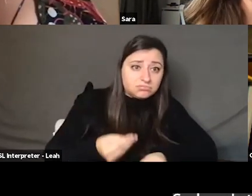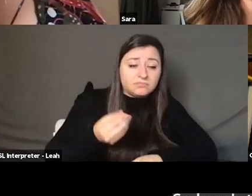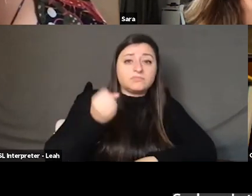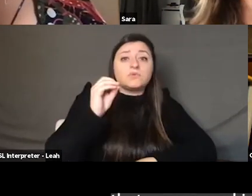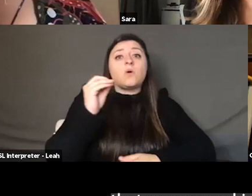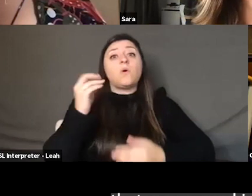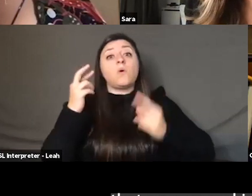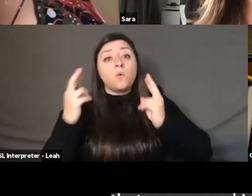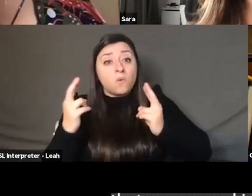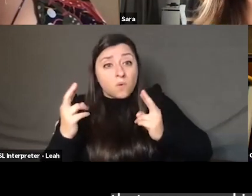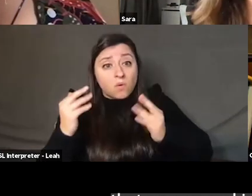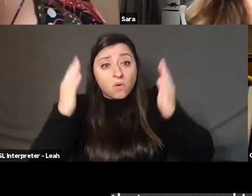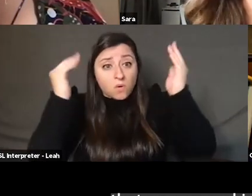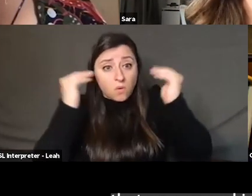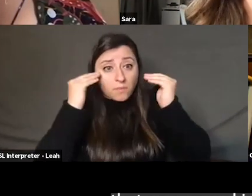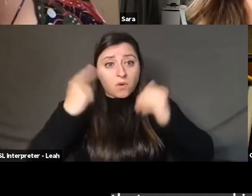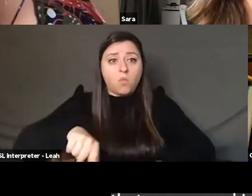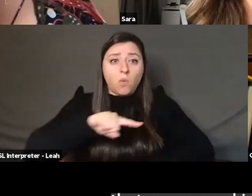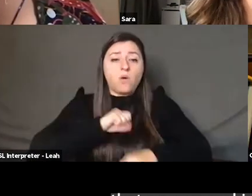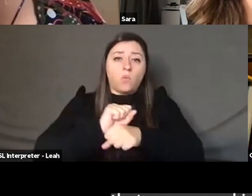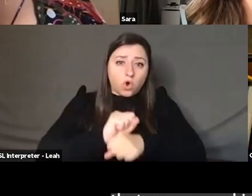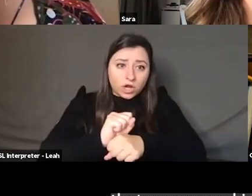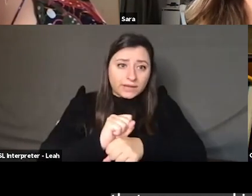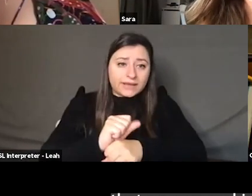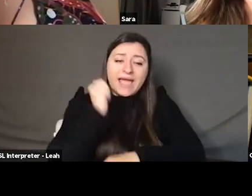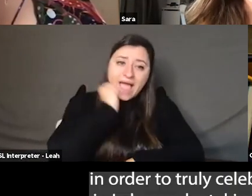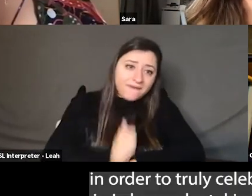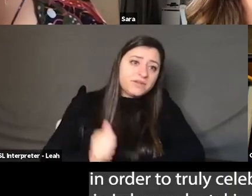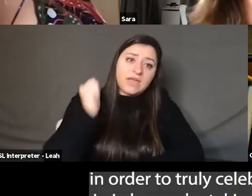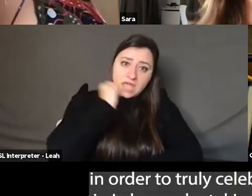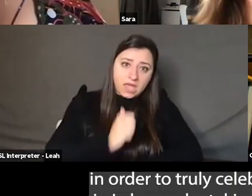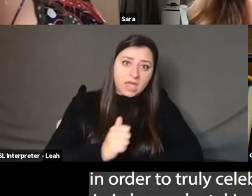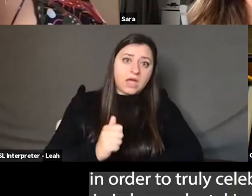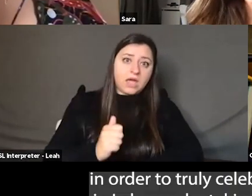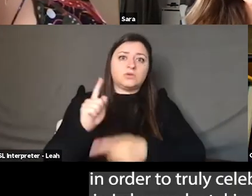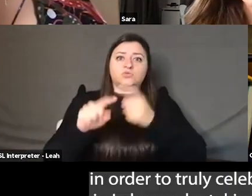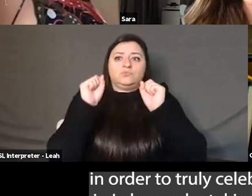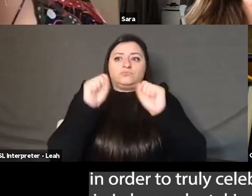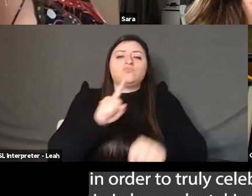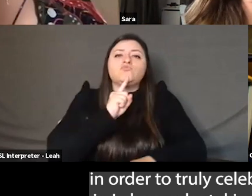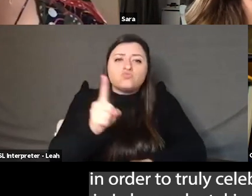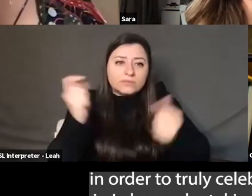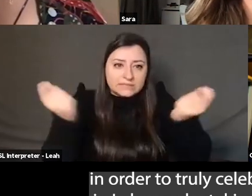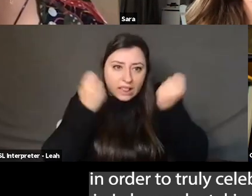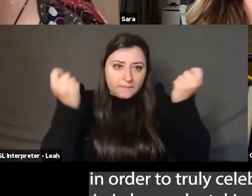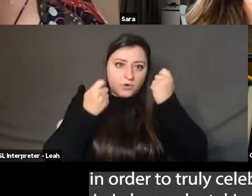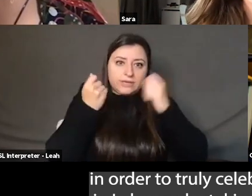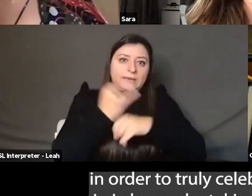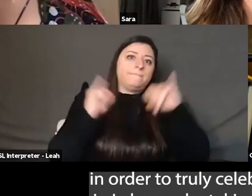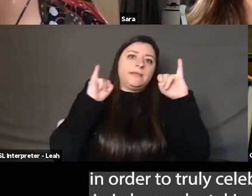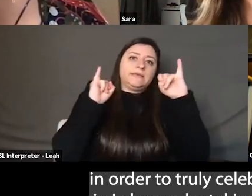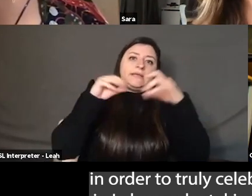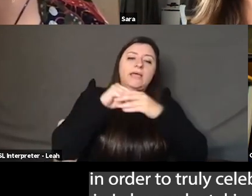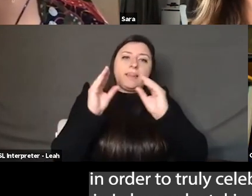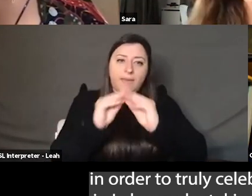hoping that we are working day in, day out in order to truly celebrate independence in